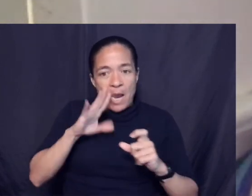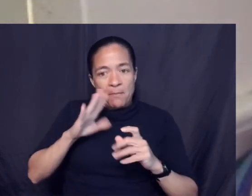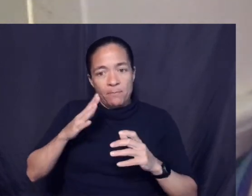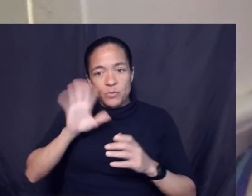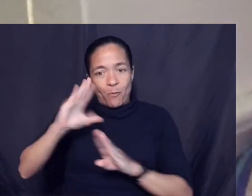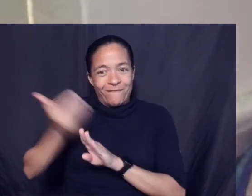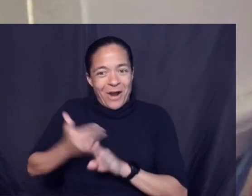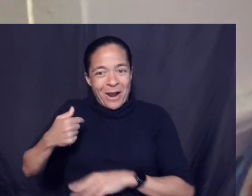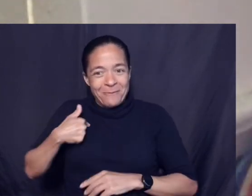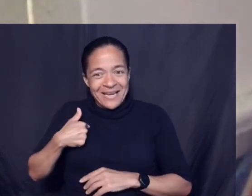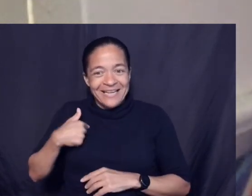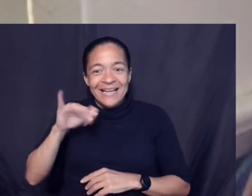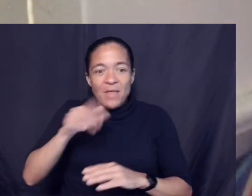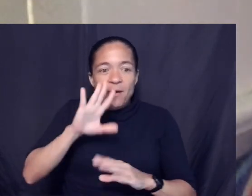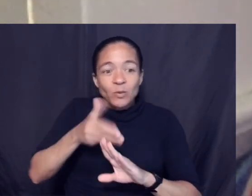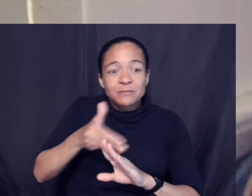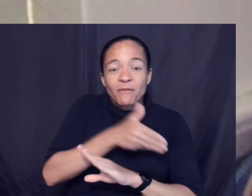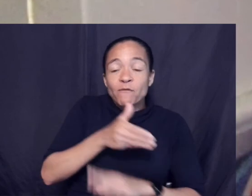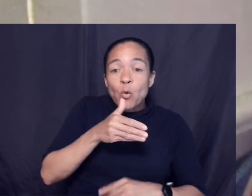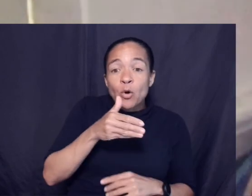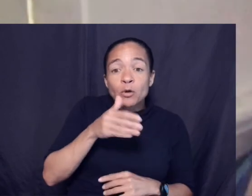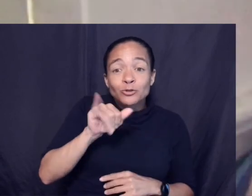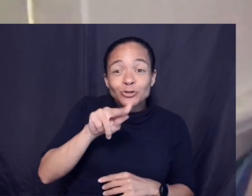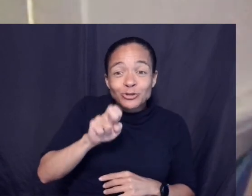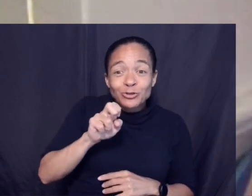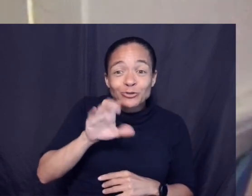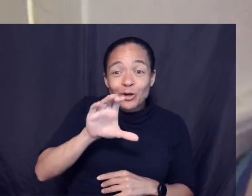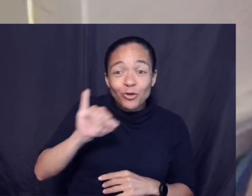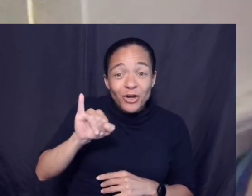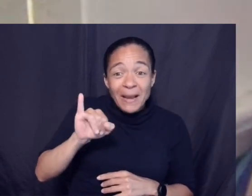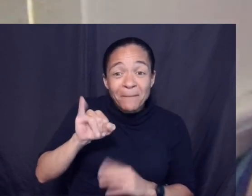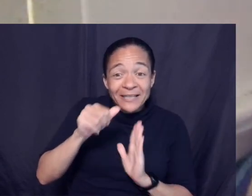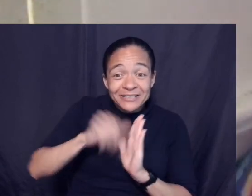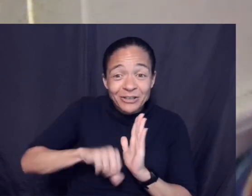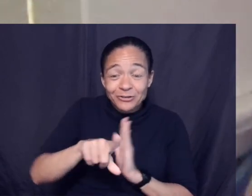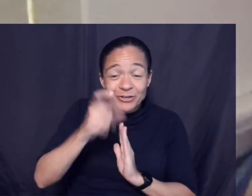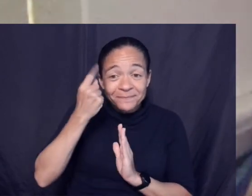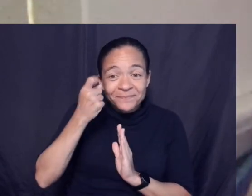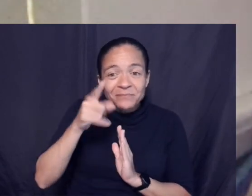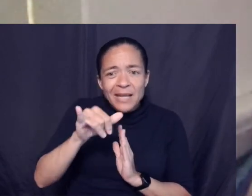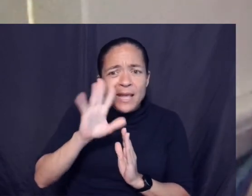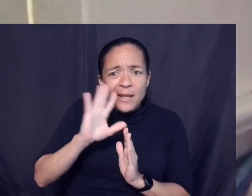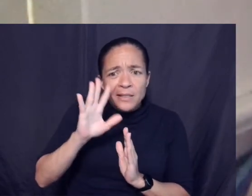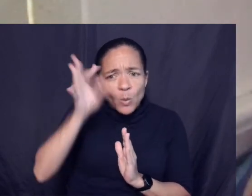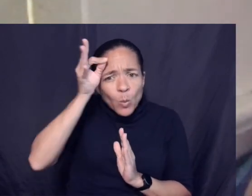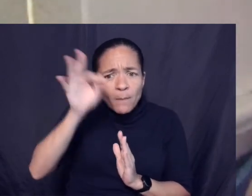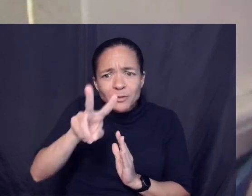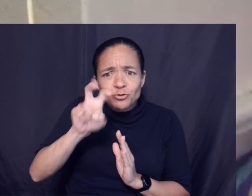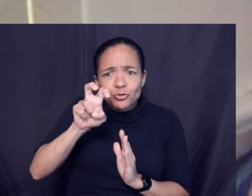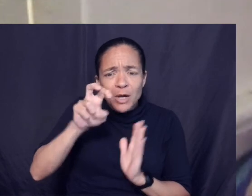And so that was right before June's cochlear surgery. And that surgery would have amounted to close